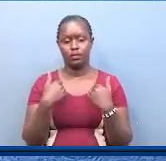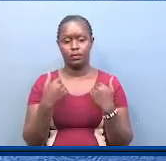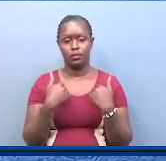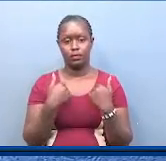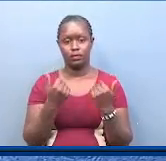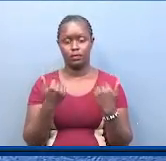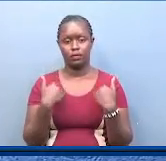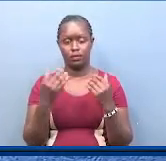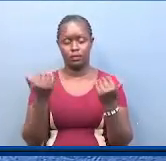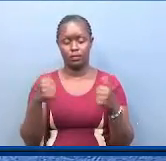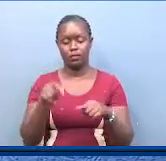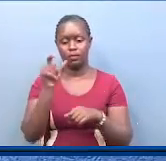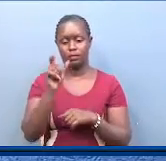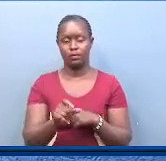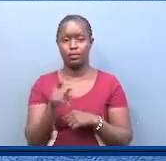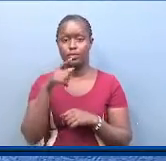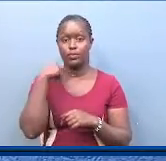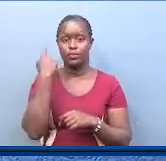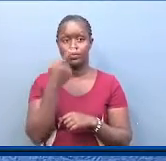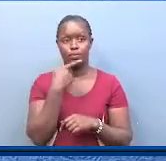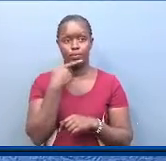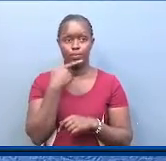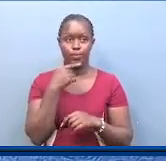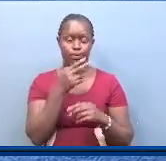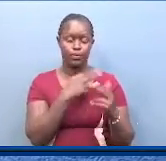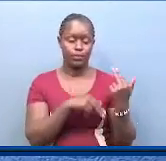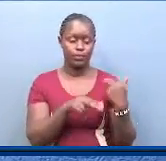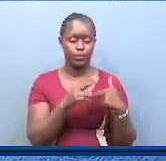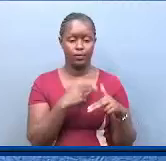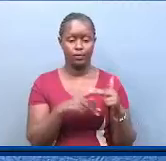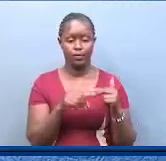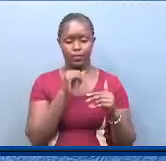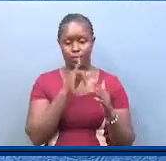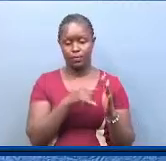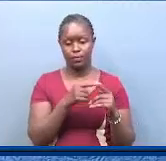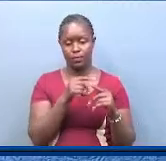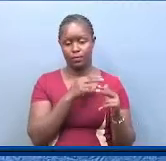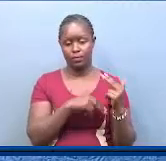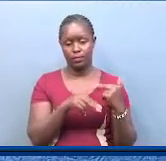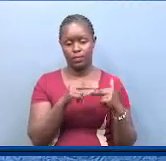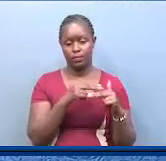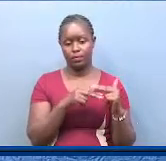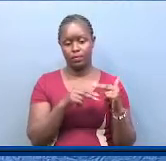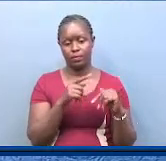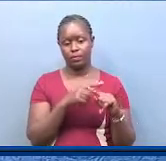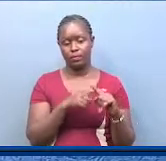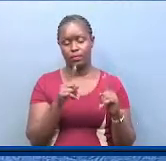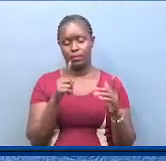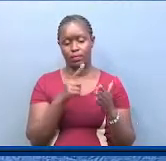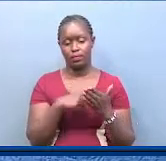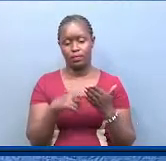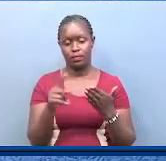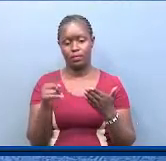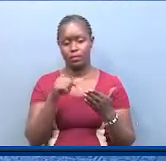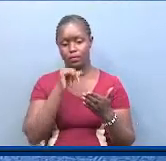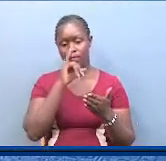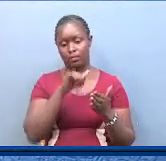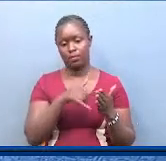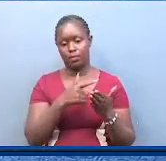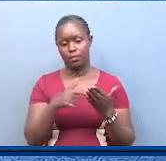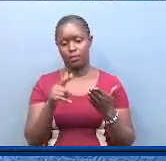any person who history, not just history, righteousness, not just